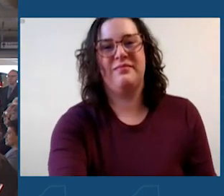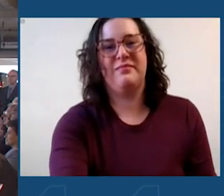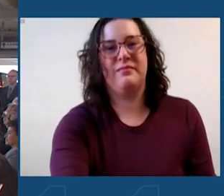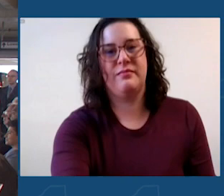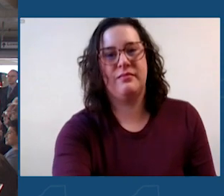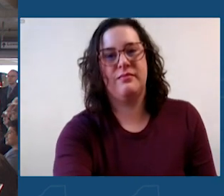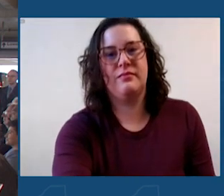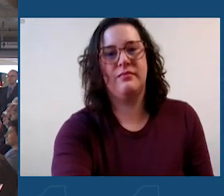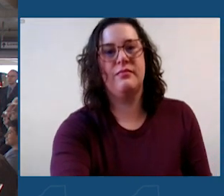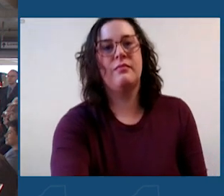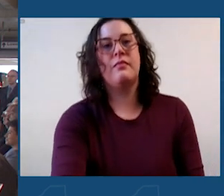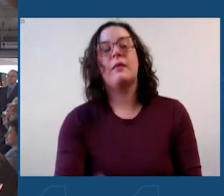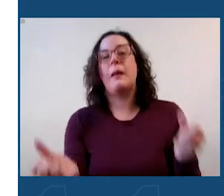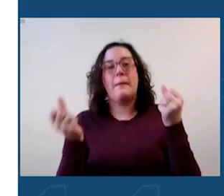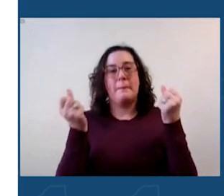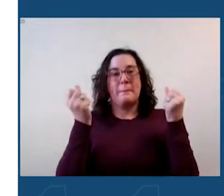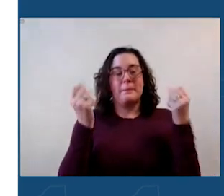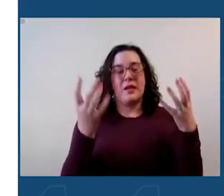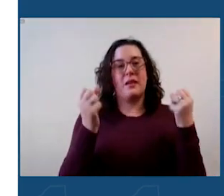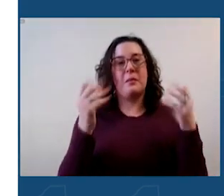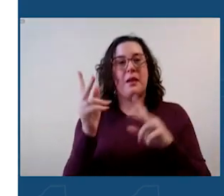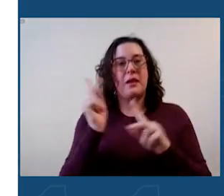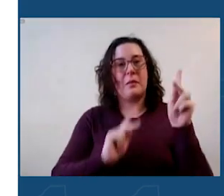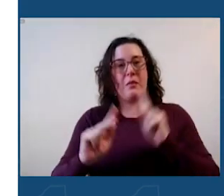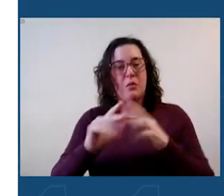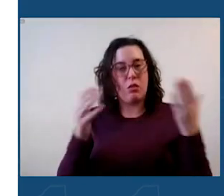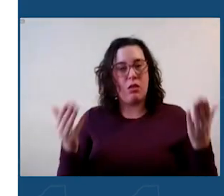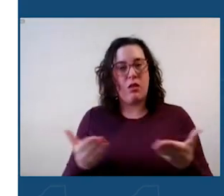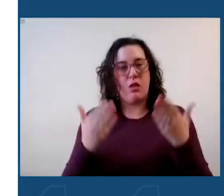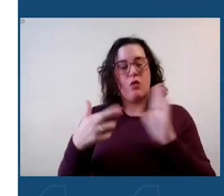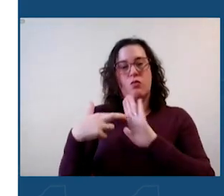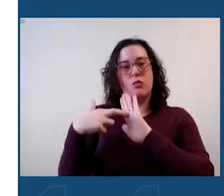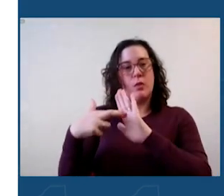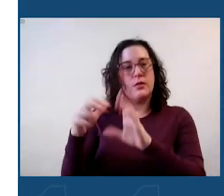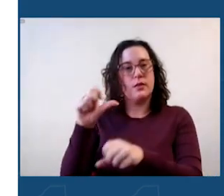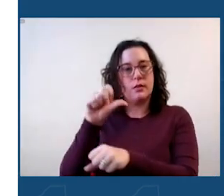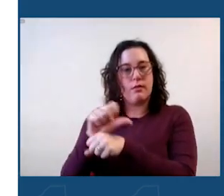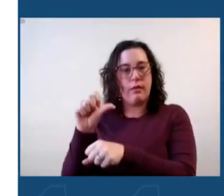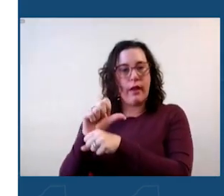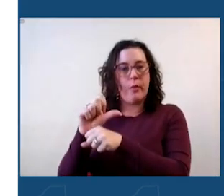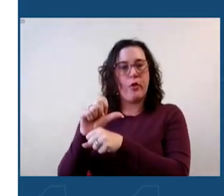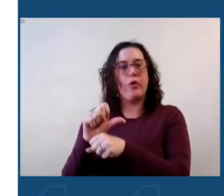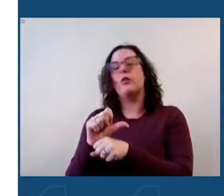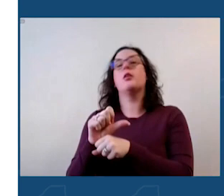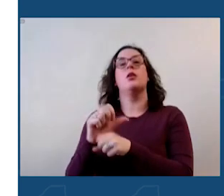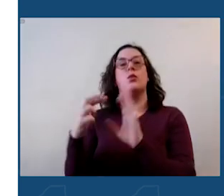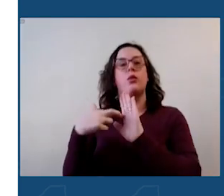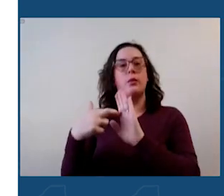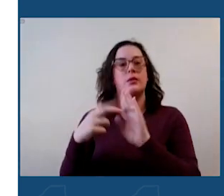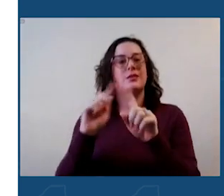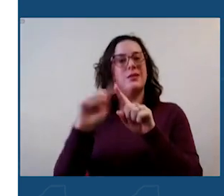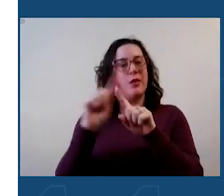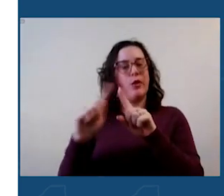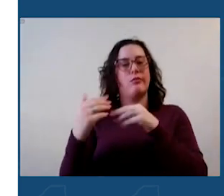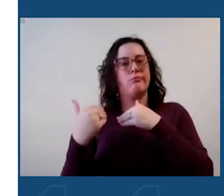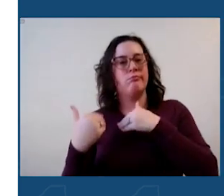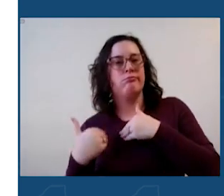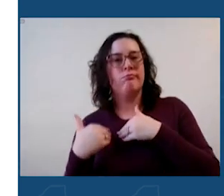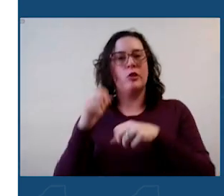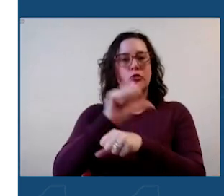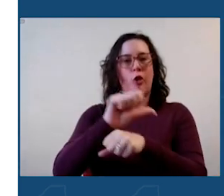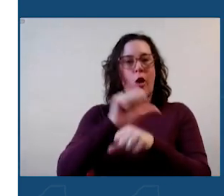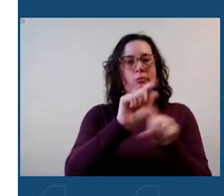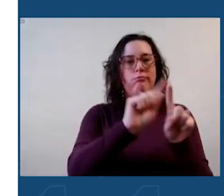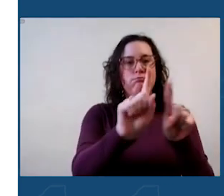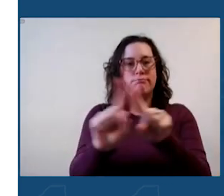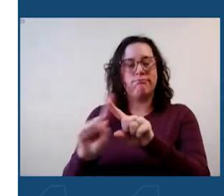There's so many folks here representing labor, so many folks representing the trades, and I just want to acknowledge some of them because